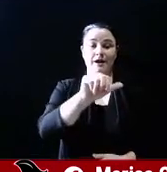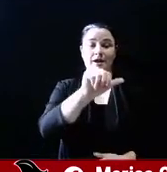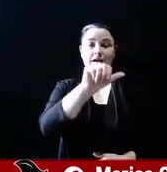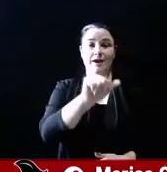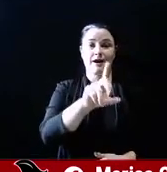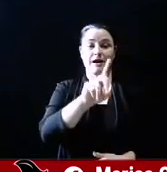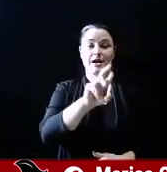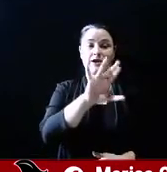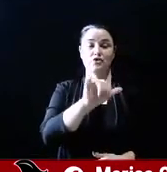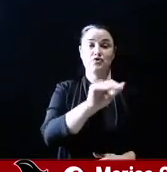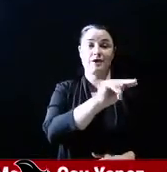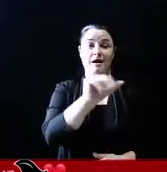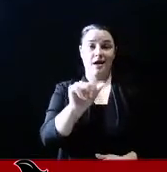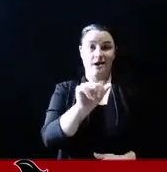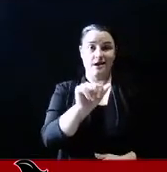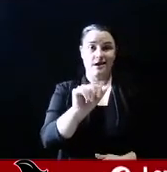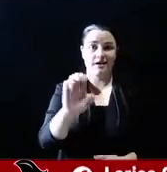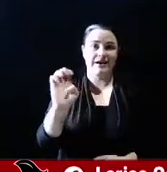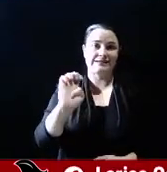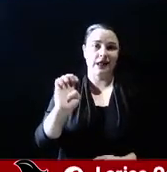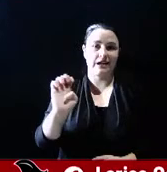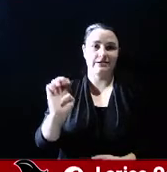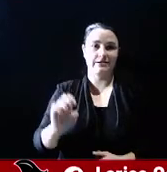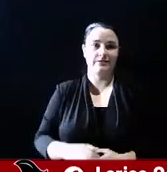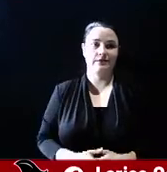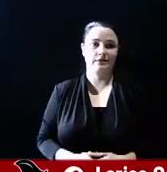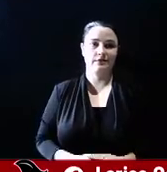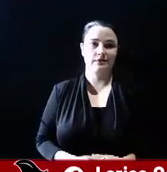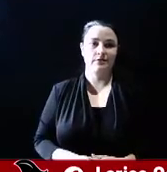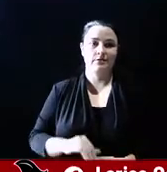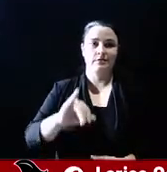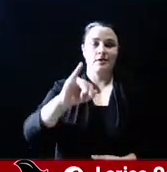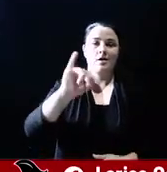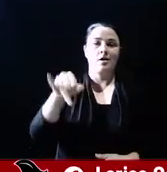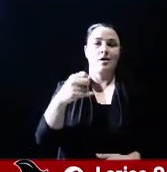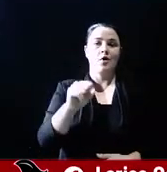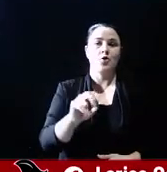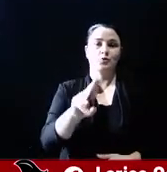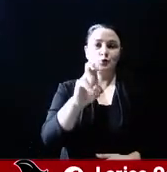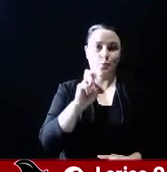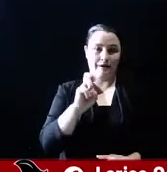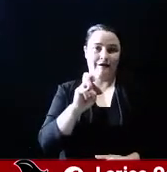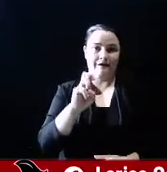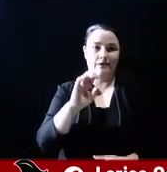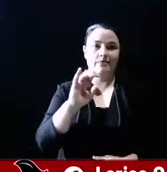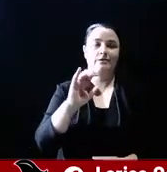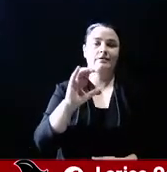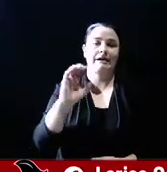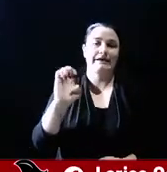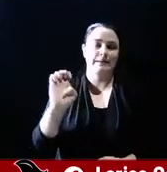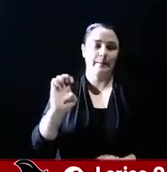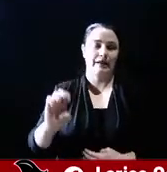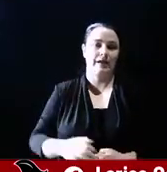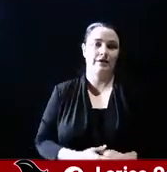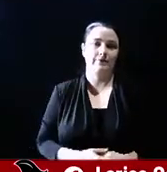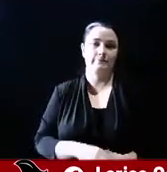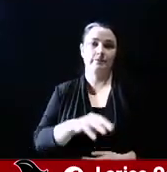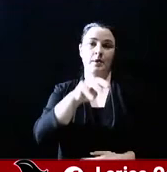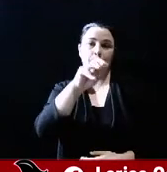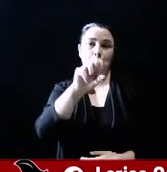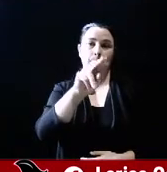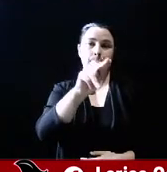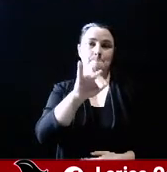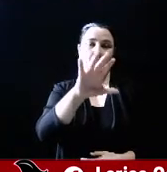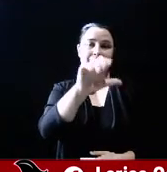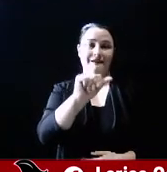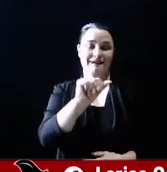Adriana Natalie Escalante. Josue Juan Escamilla. Monica